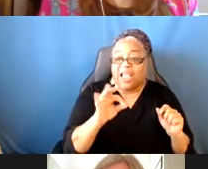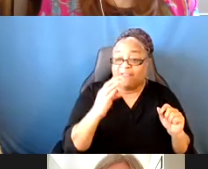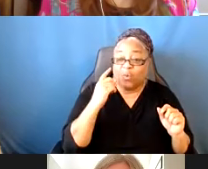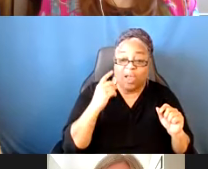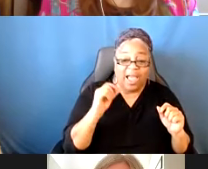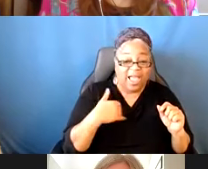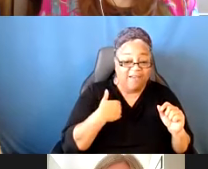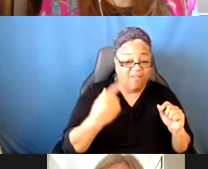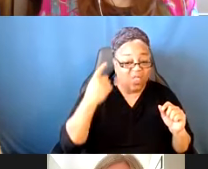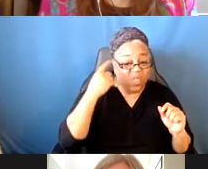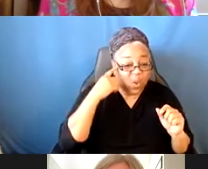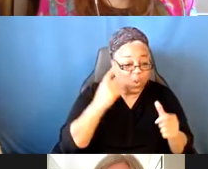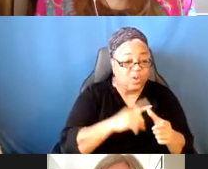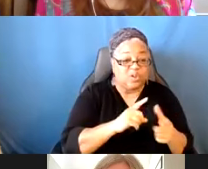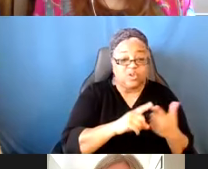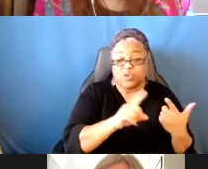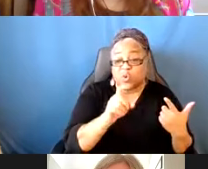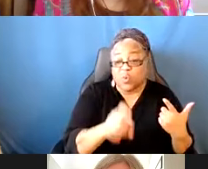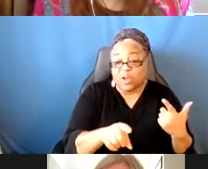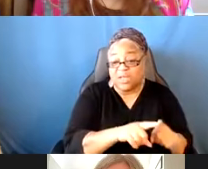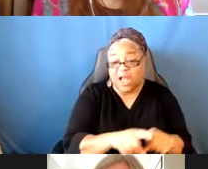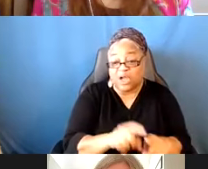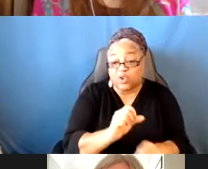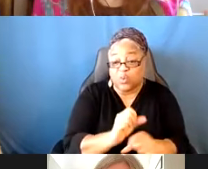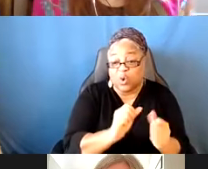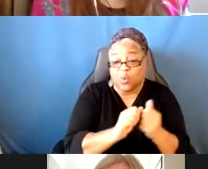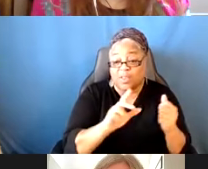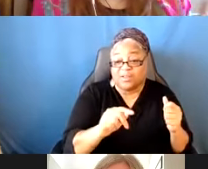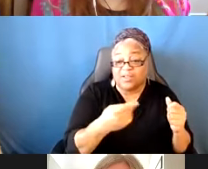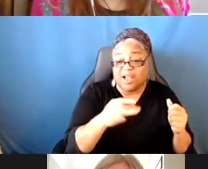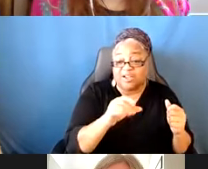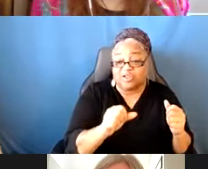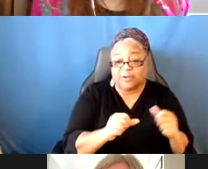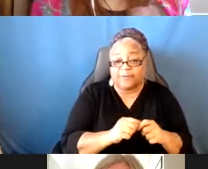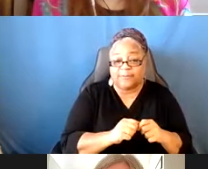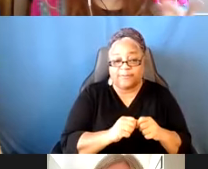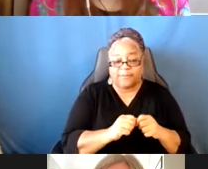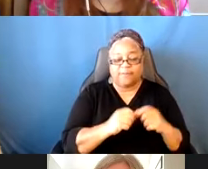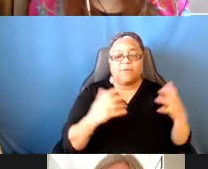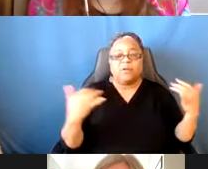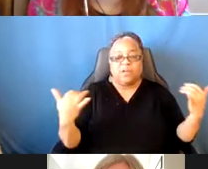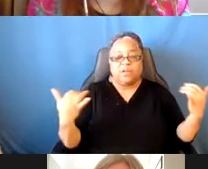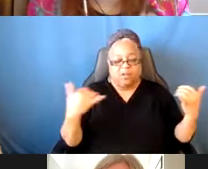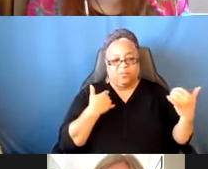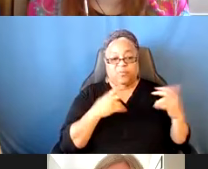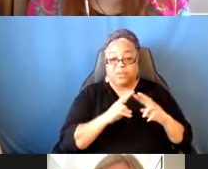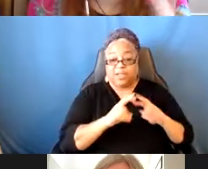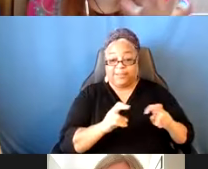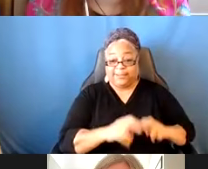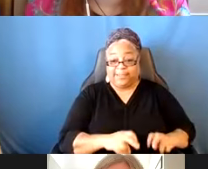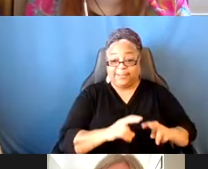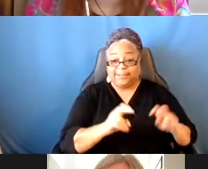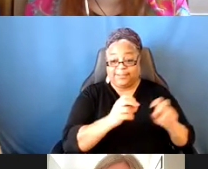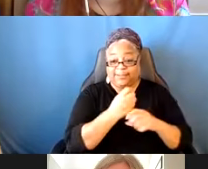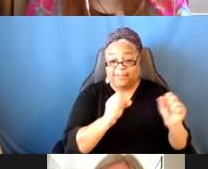questions as you're working with Tasha. So this is how we assess safety. In that first assessment portion, we